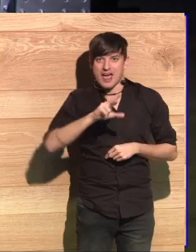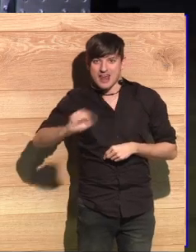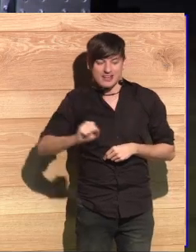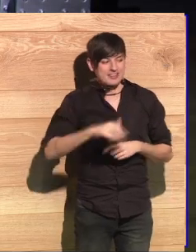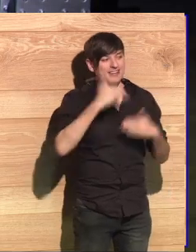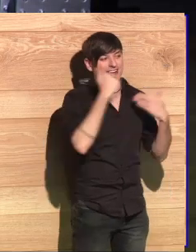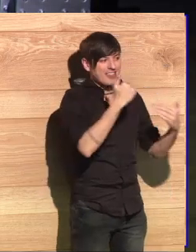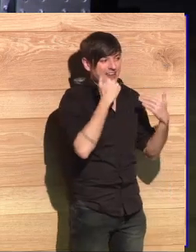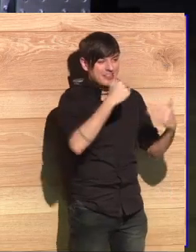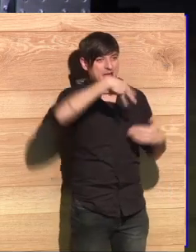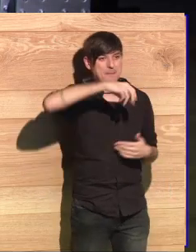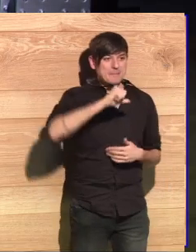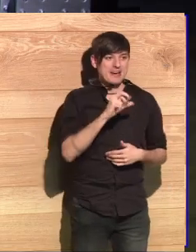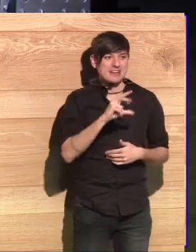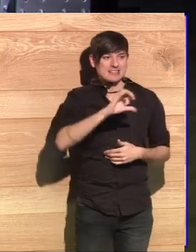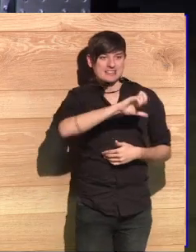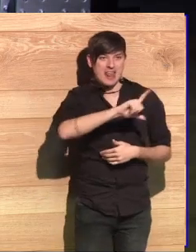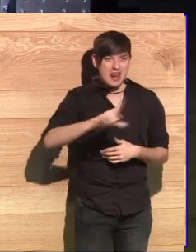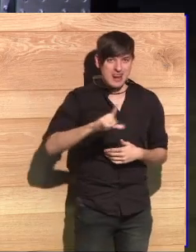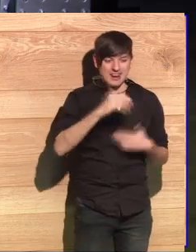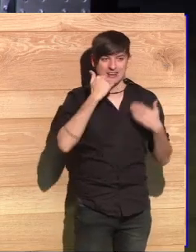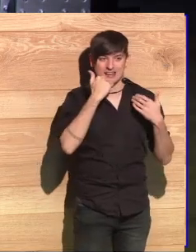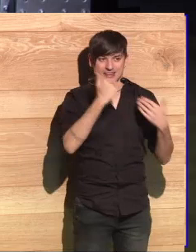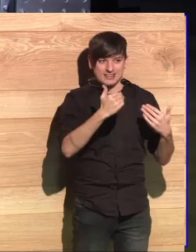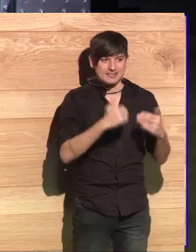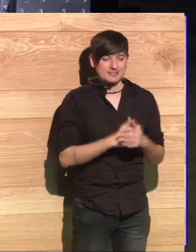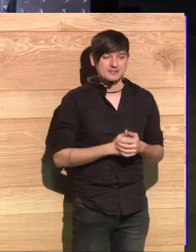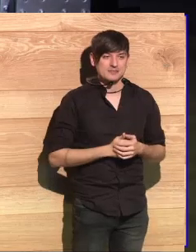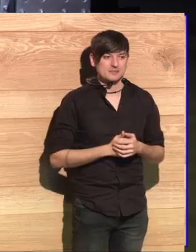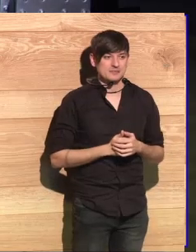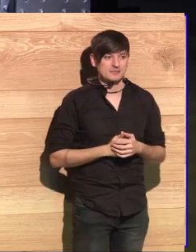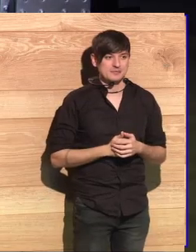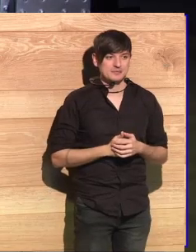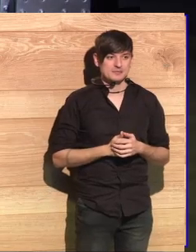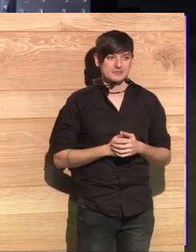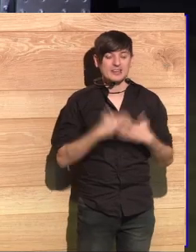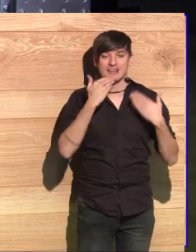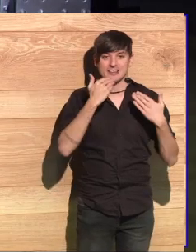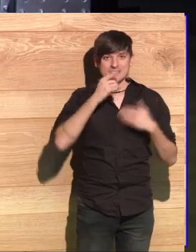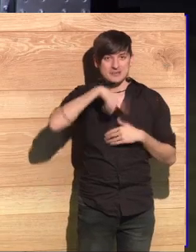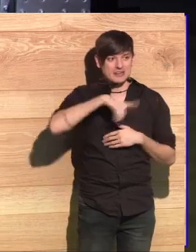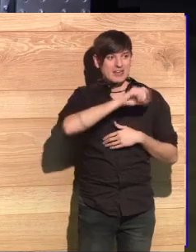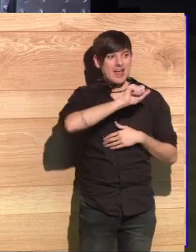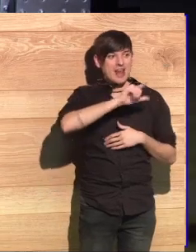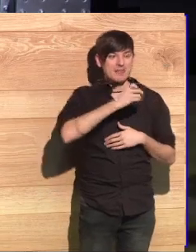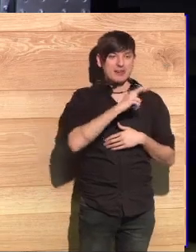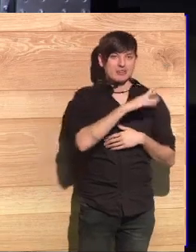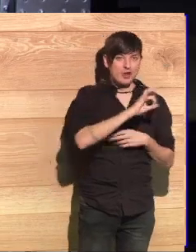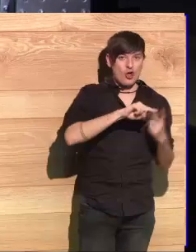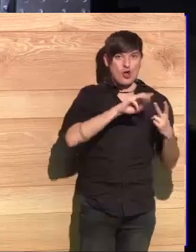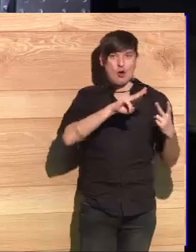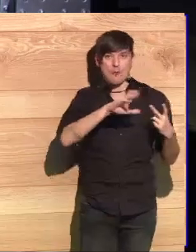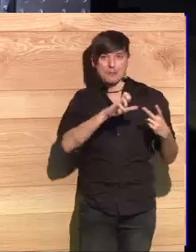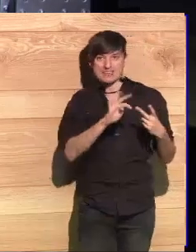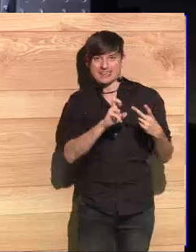of the talk. Thank you, Marcel, for such a generous presentation. And thank